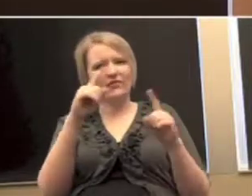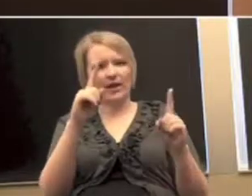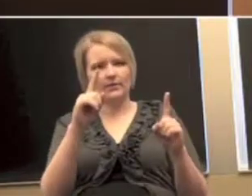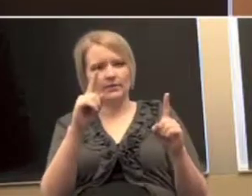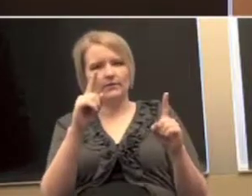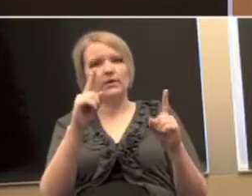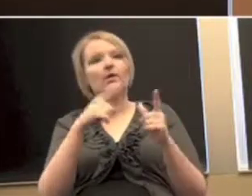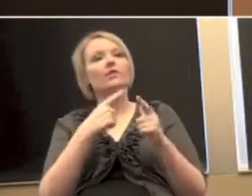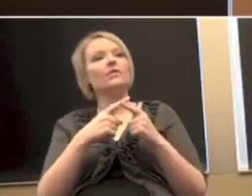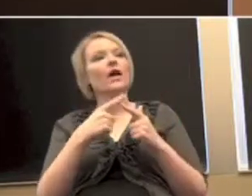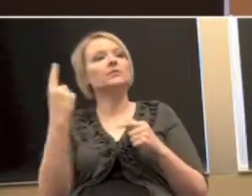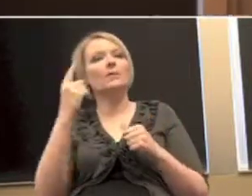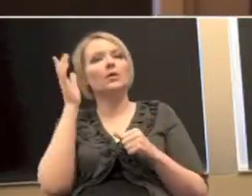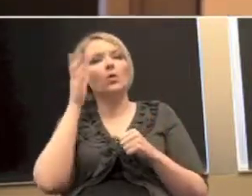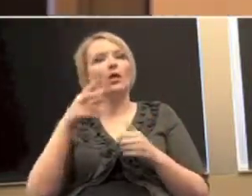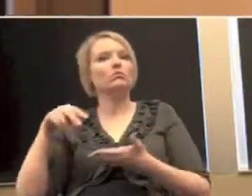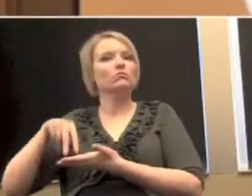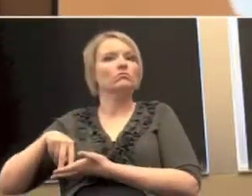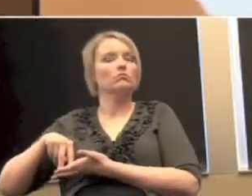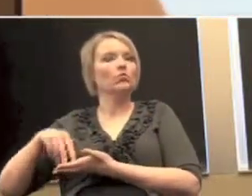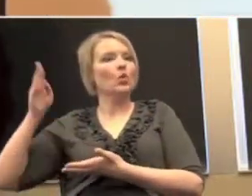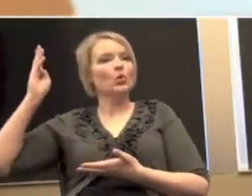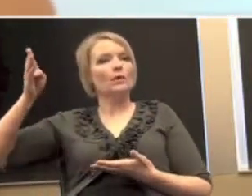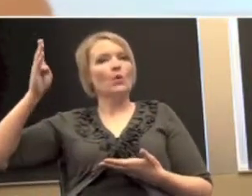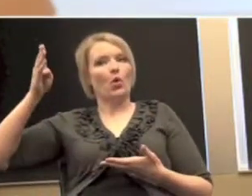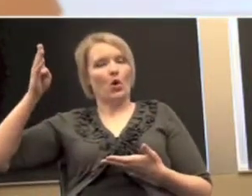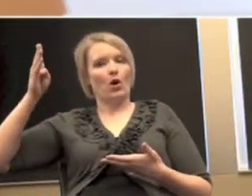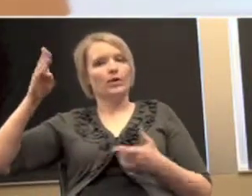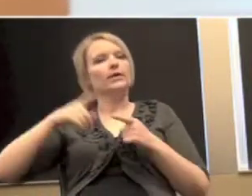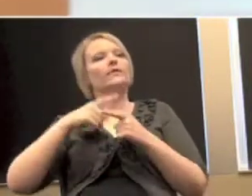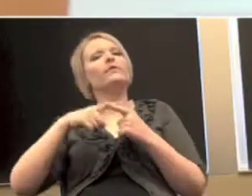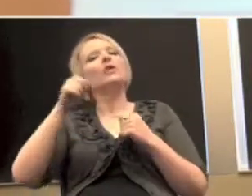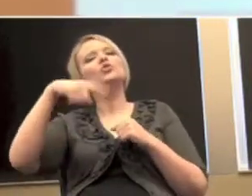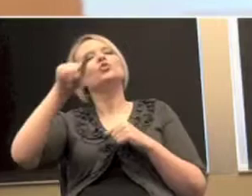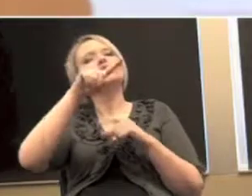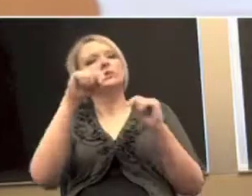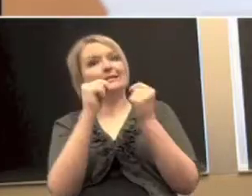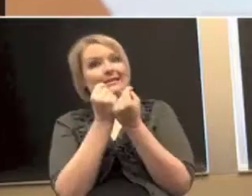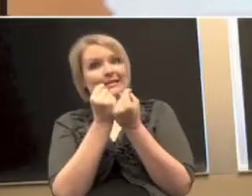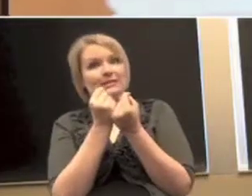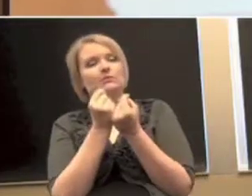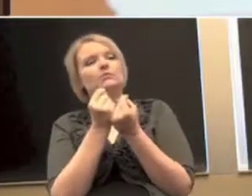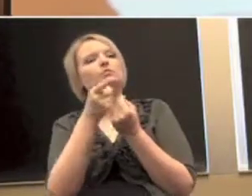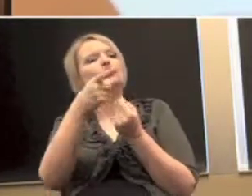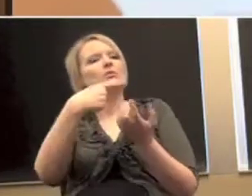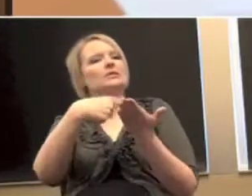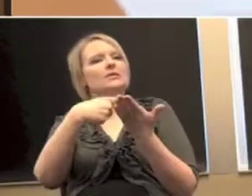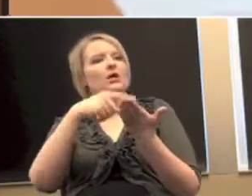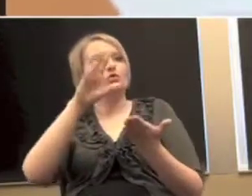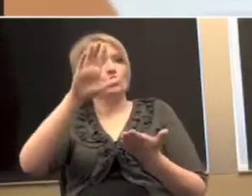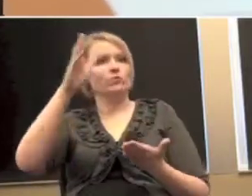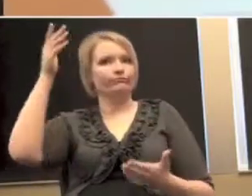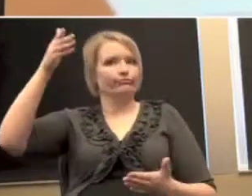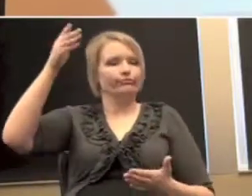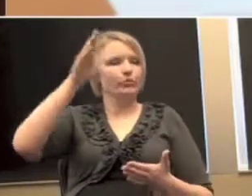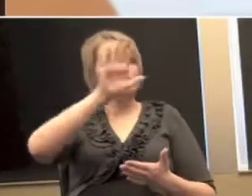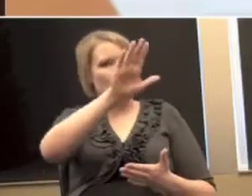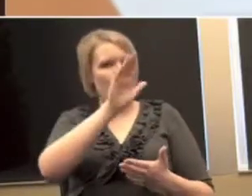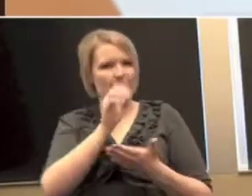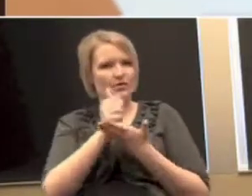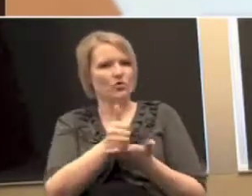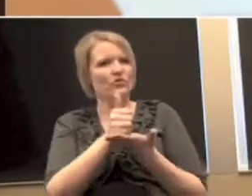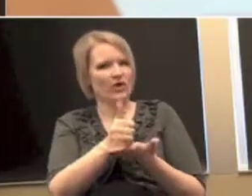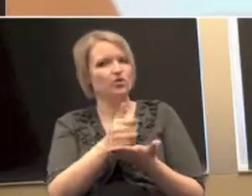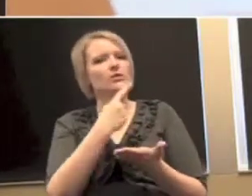report out. We'll go for a little bit longer, and then we're going to actually have you as teams talk about what interventions did you come up with. Tell us how you're going to track